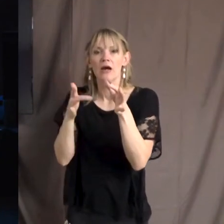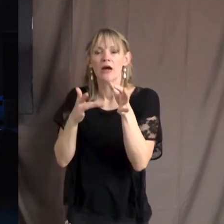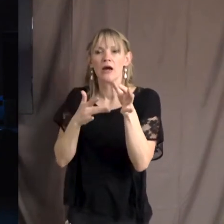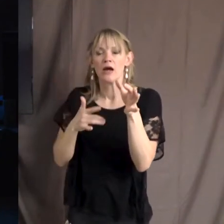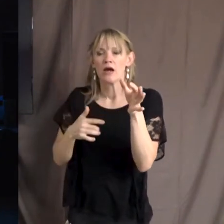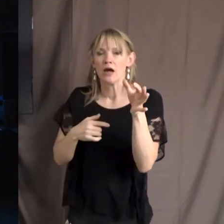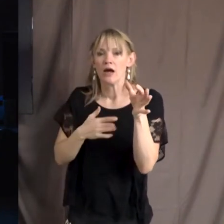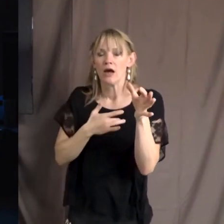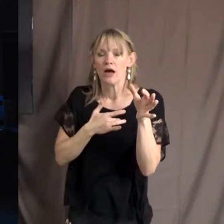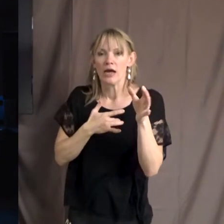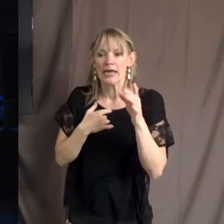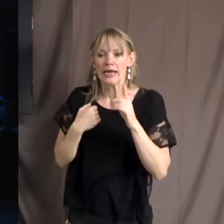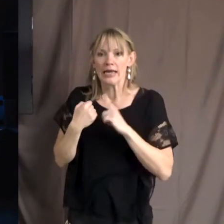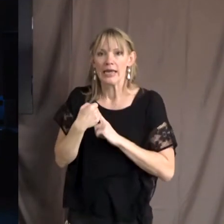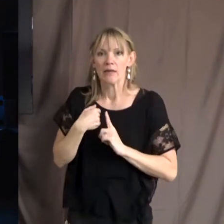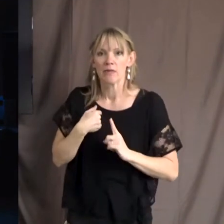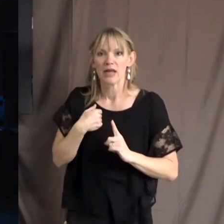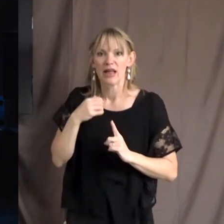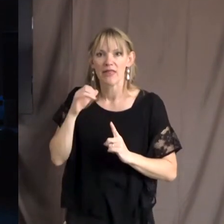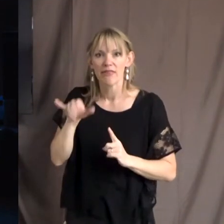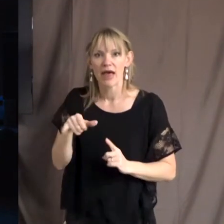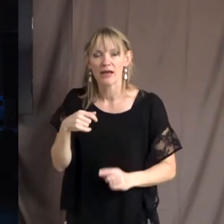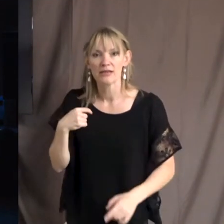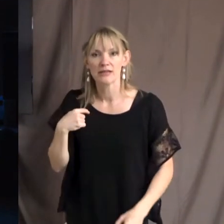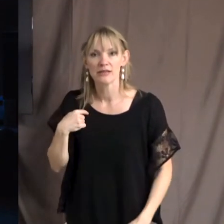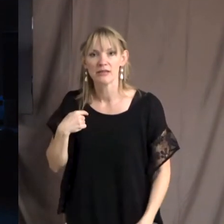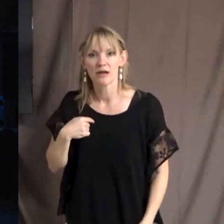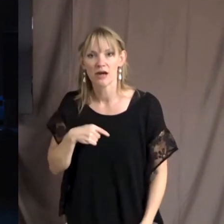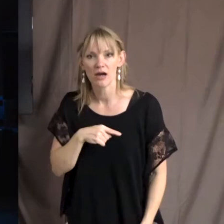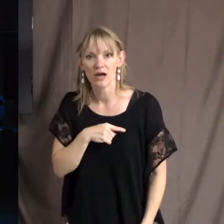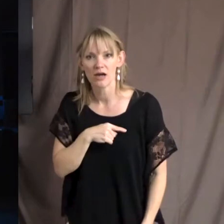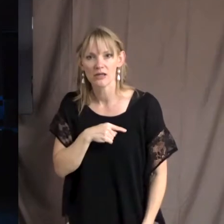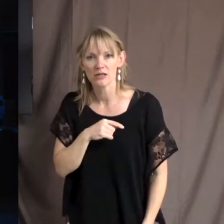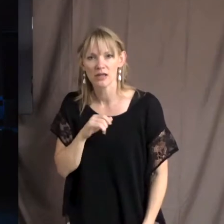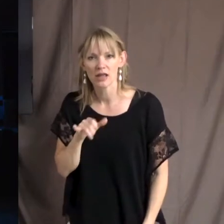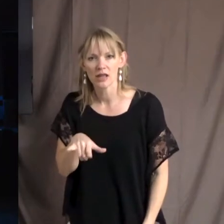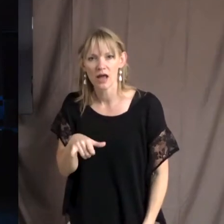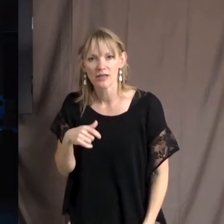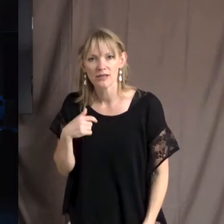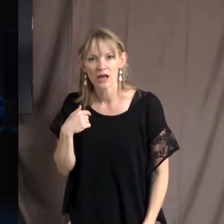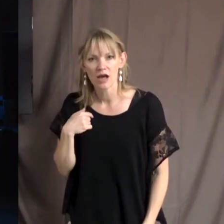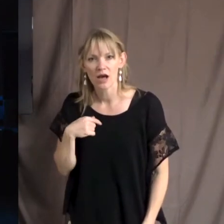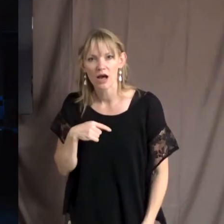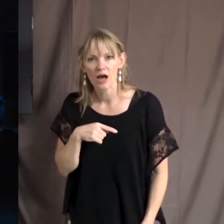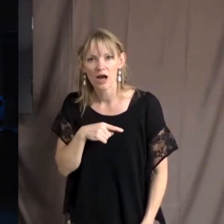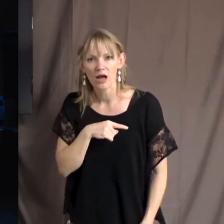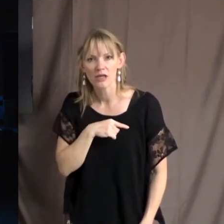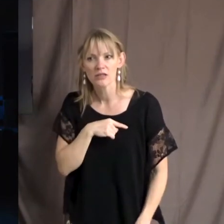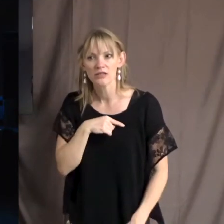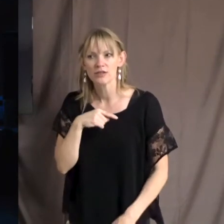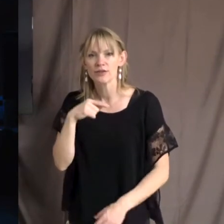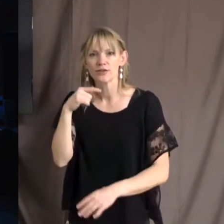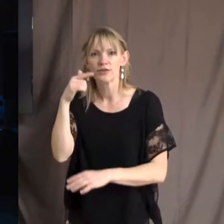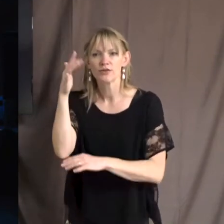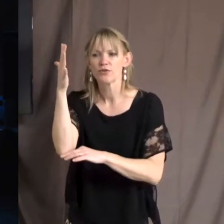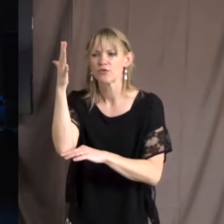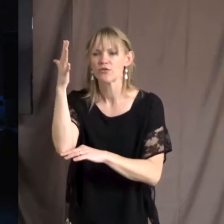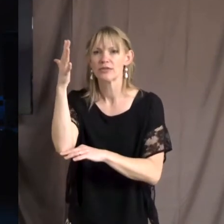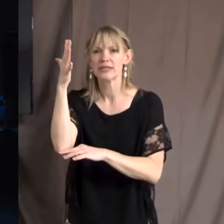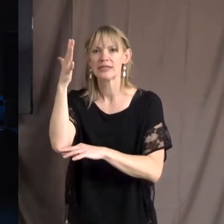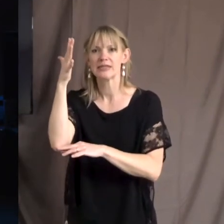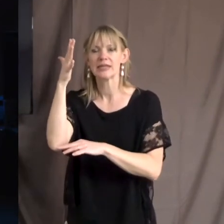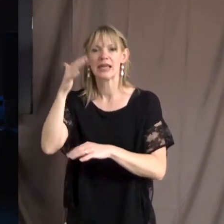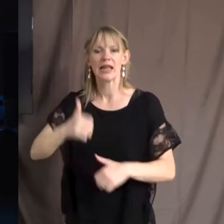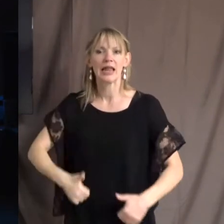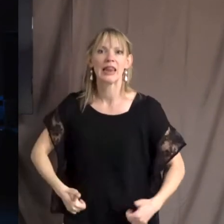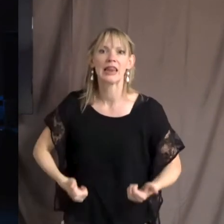like, that's us. That's us. That tree goes through all sorts of phases of living.